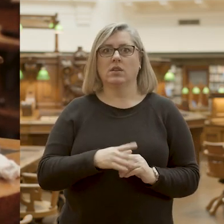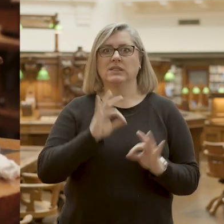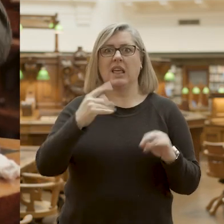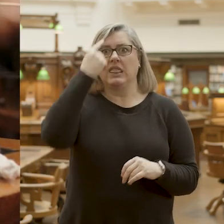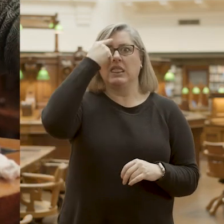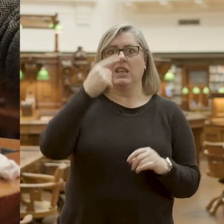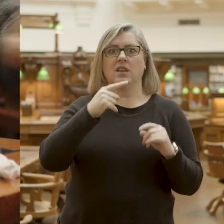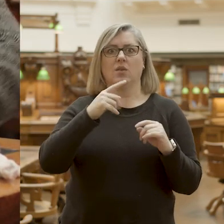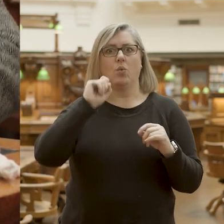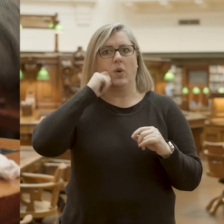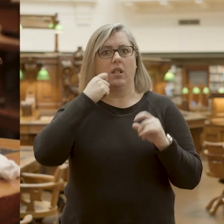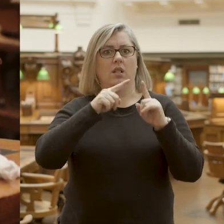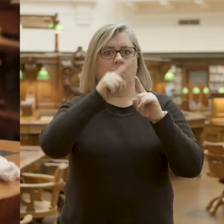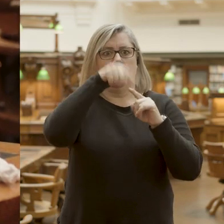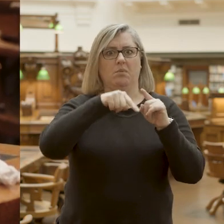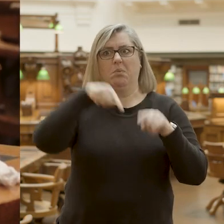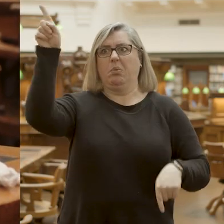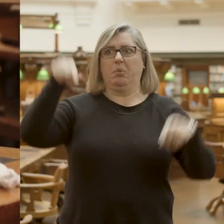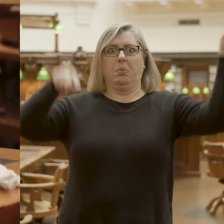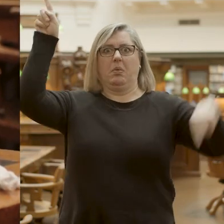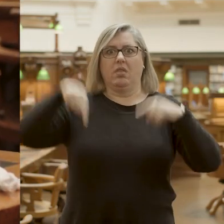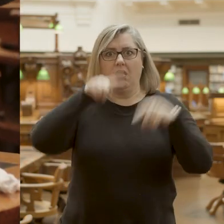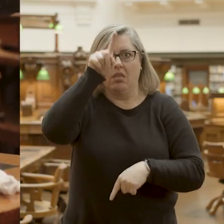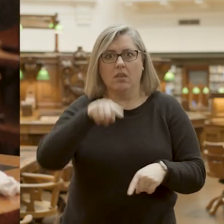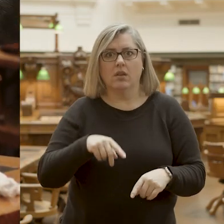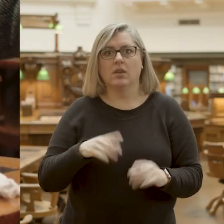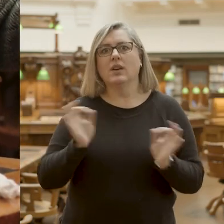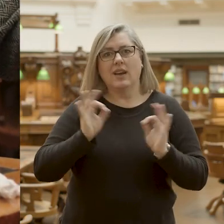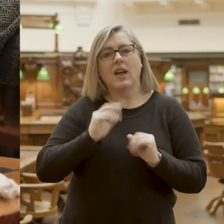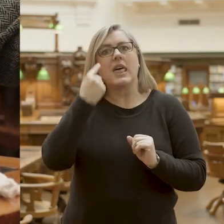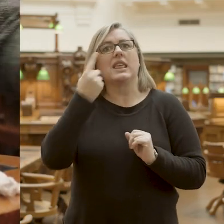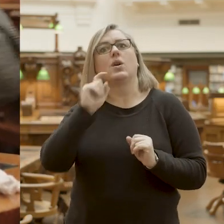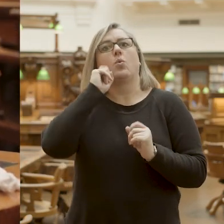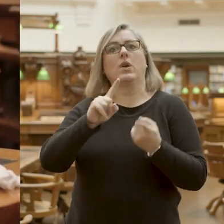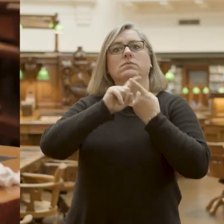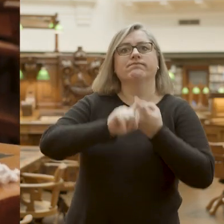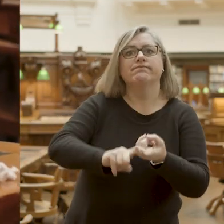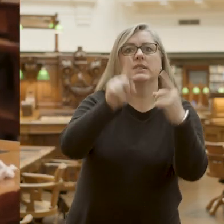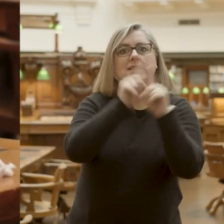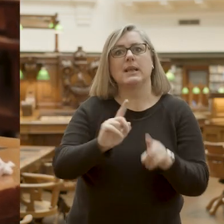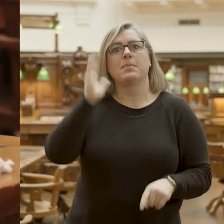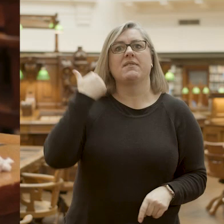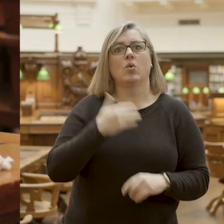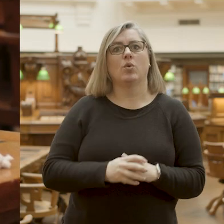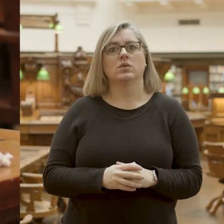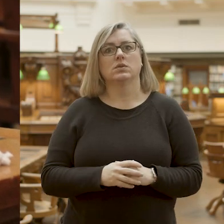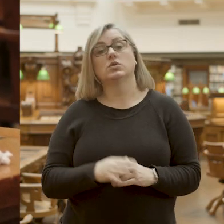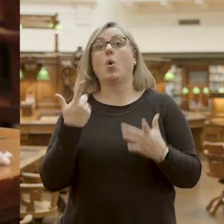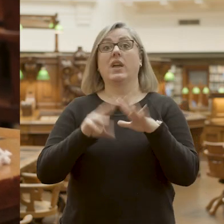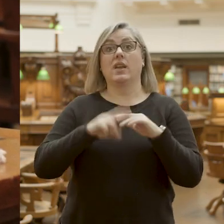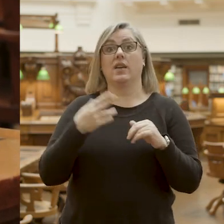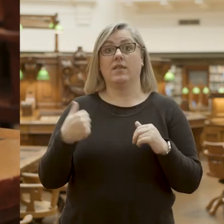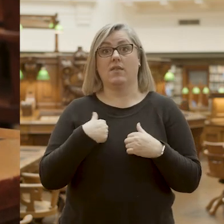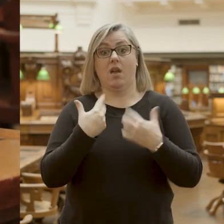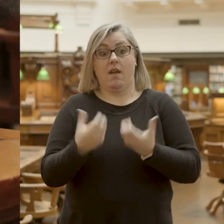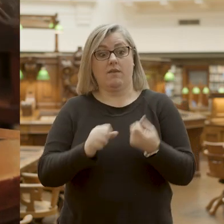off in strange, weird directions. It expects it to continue in the same way as it did before. So if I take this piece of